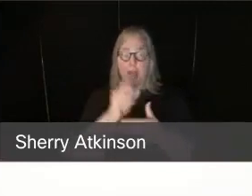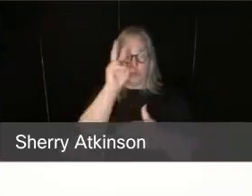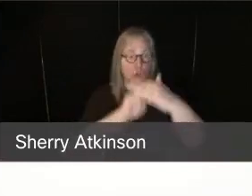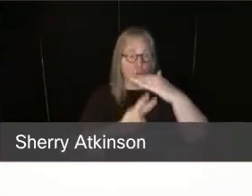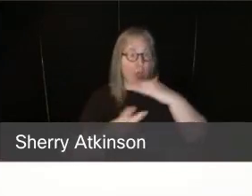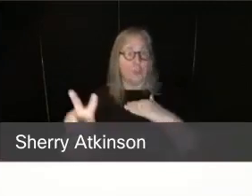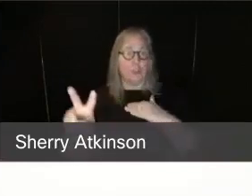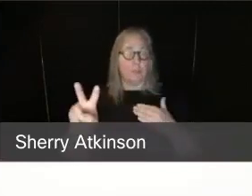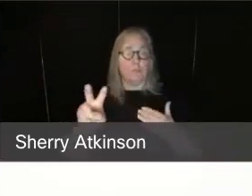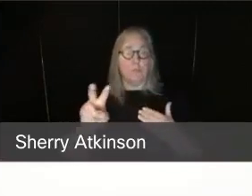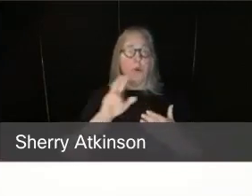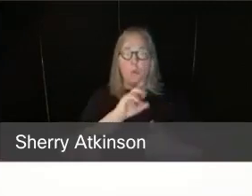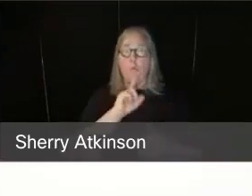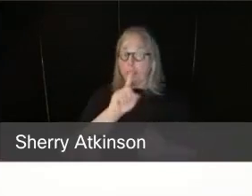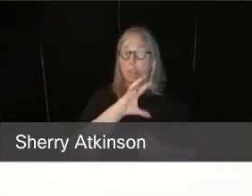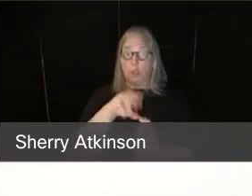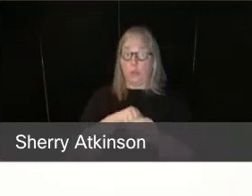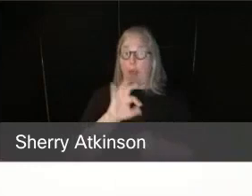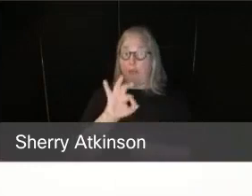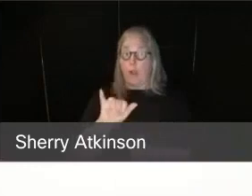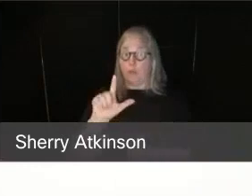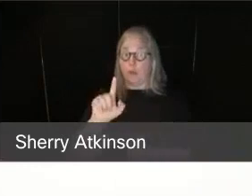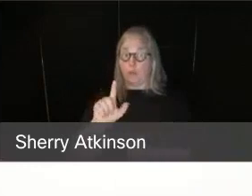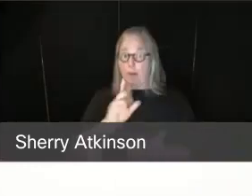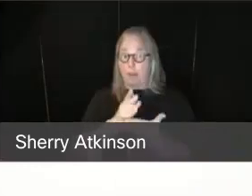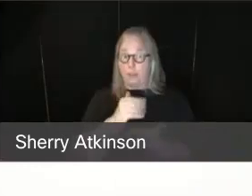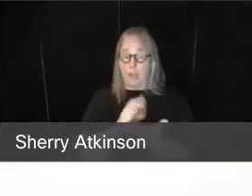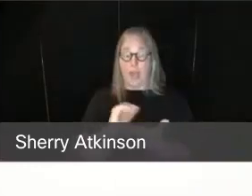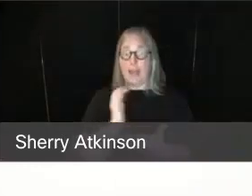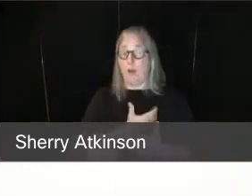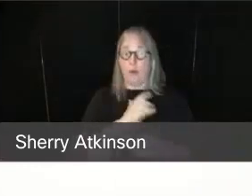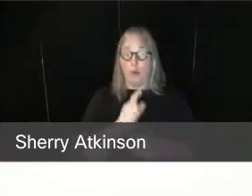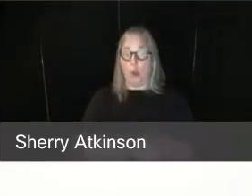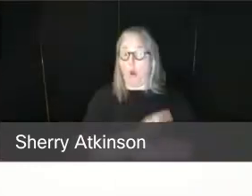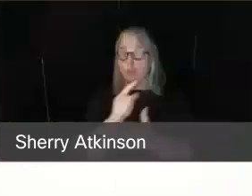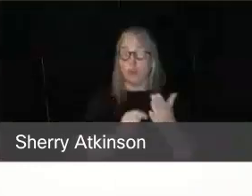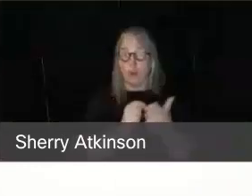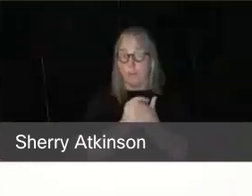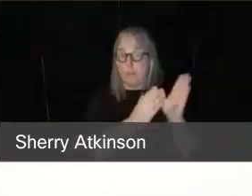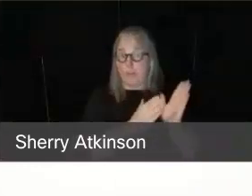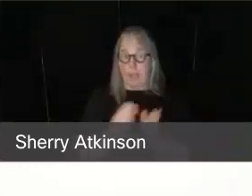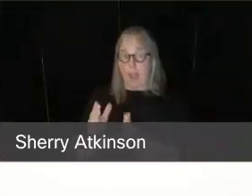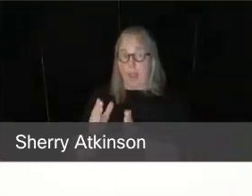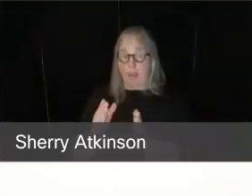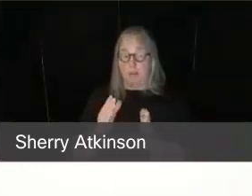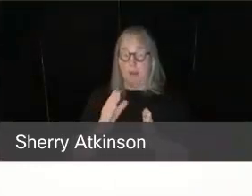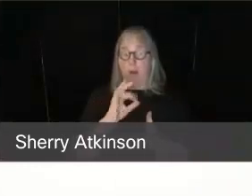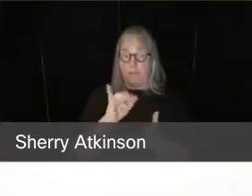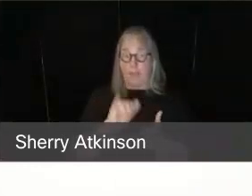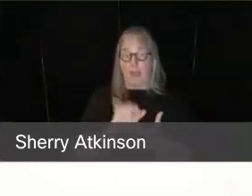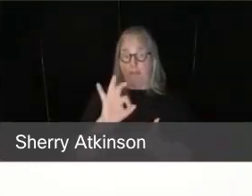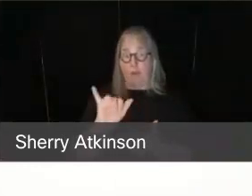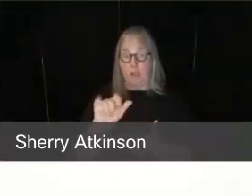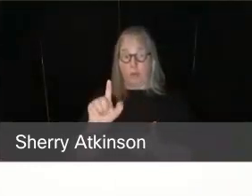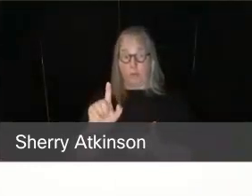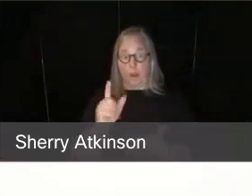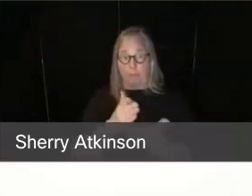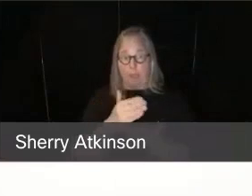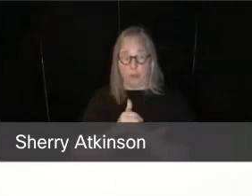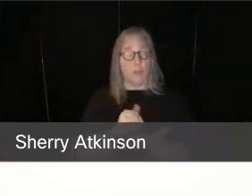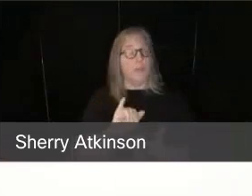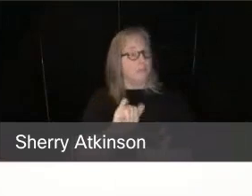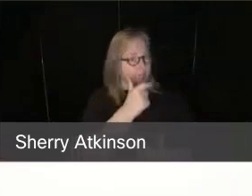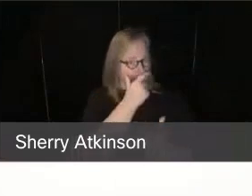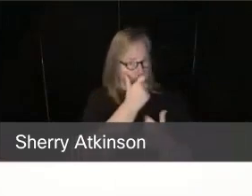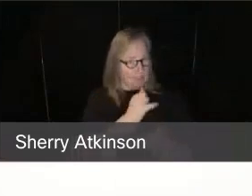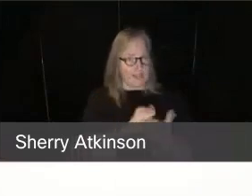our FY21 budget and our long-term plan of the FY21 budget. And interestingly, that